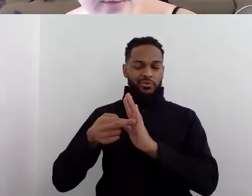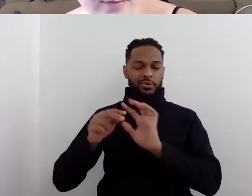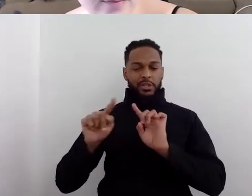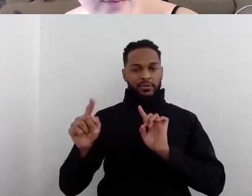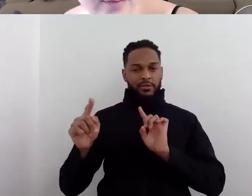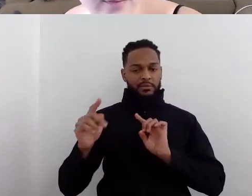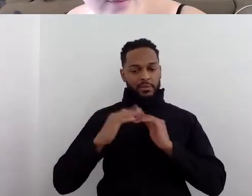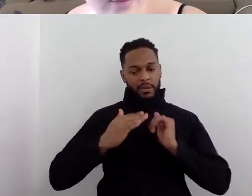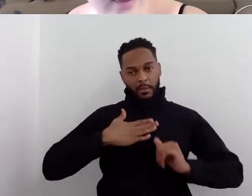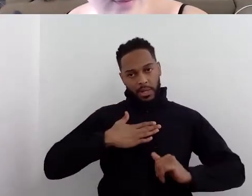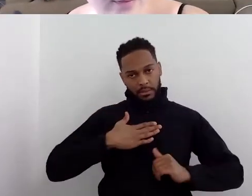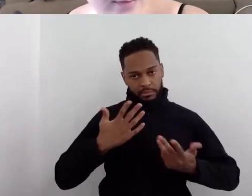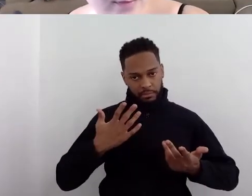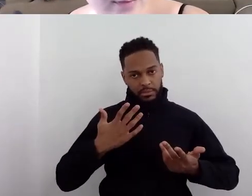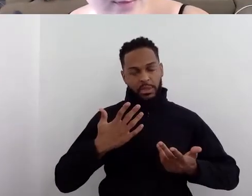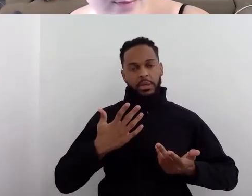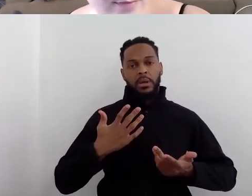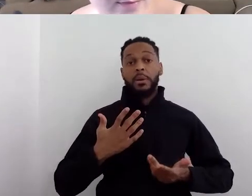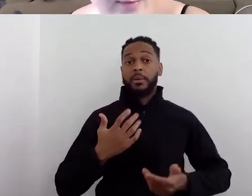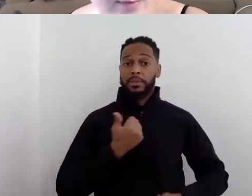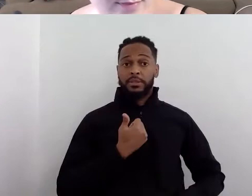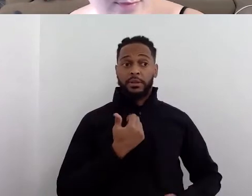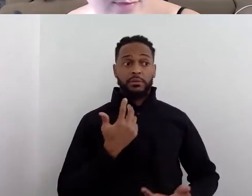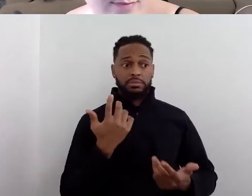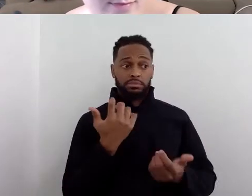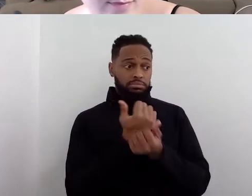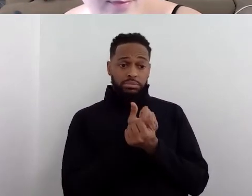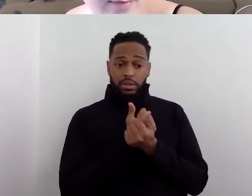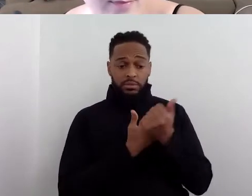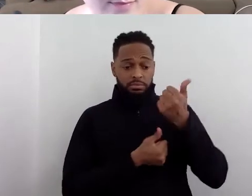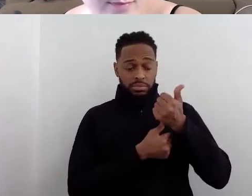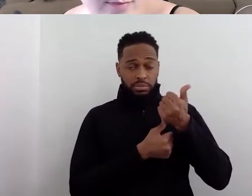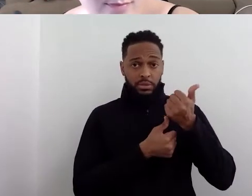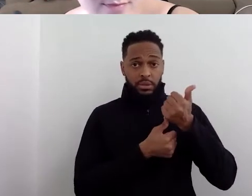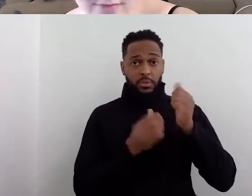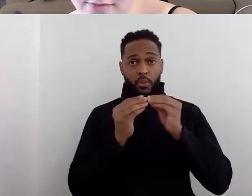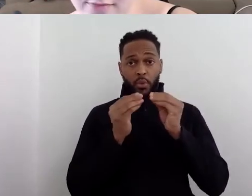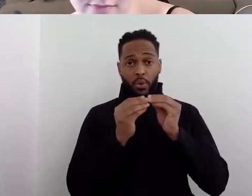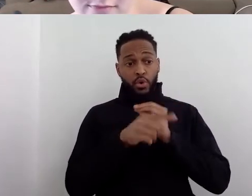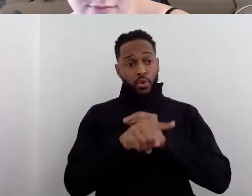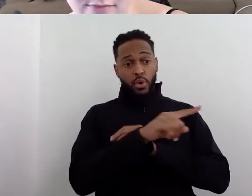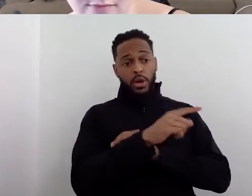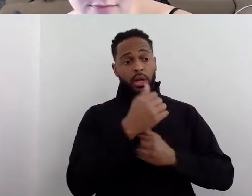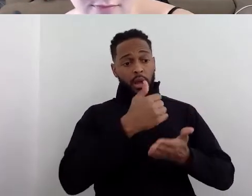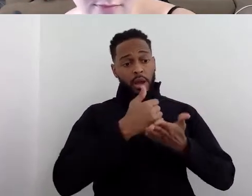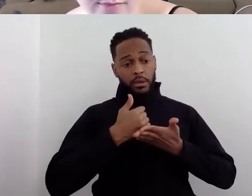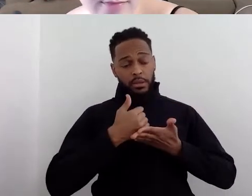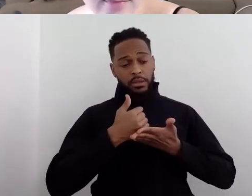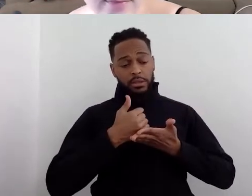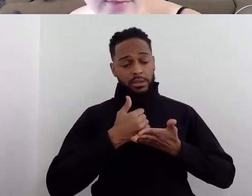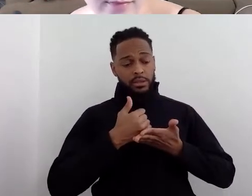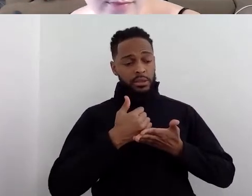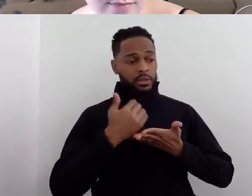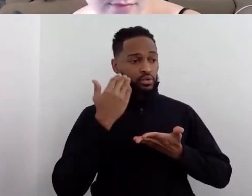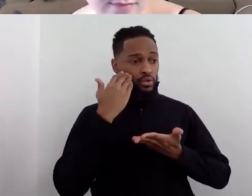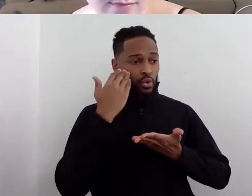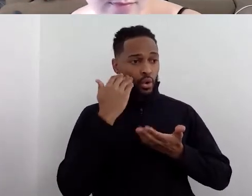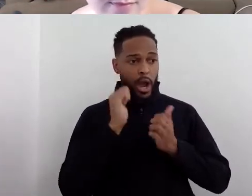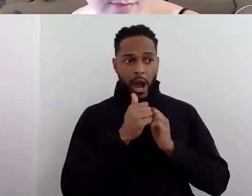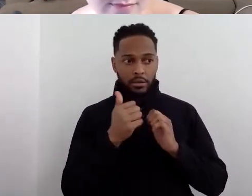Yeah, I mean, I would love to advocate more. I think one thing that you all could help us with as doctors is we're not the best at knowing how to do